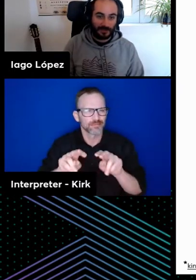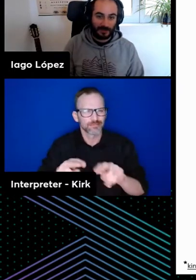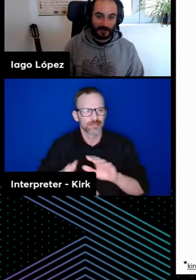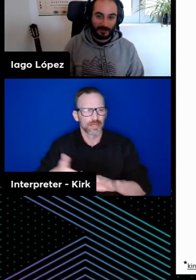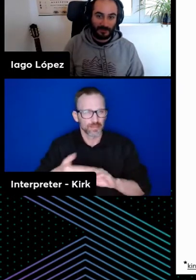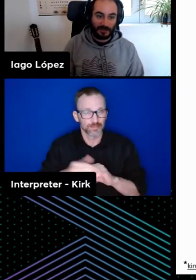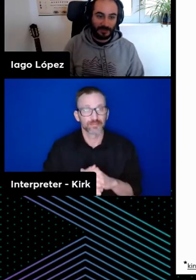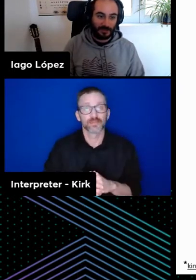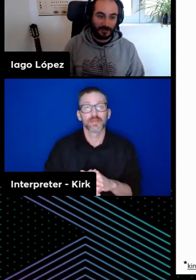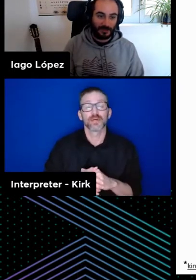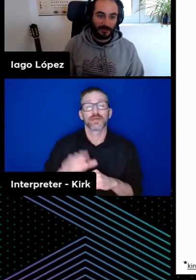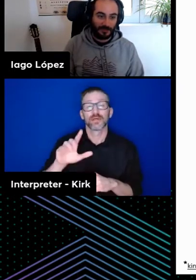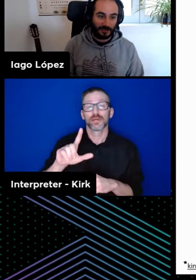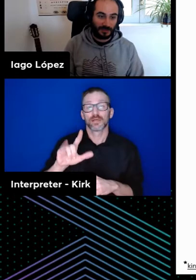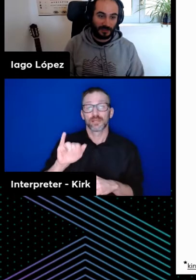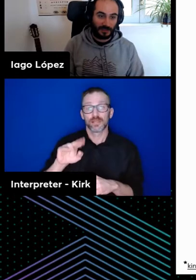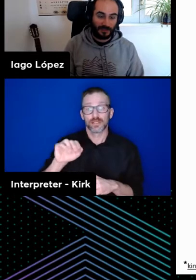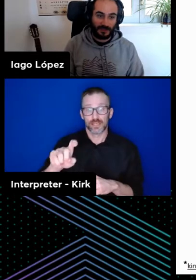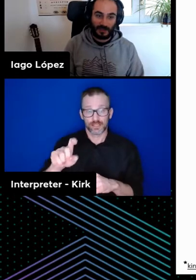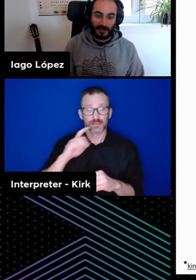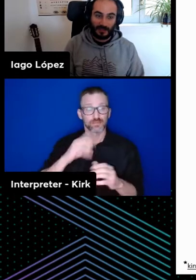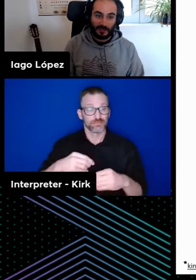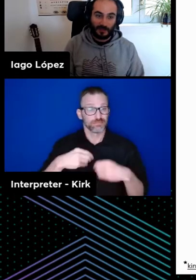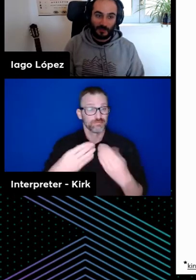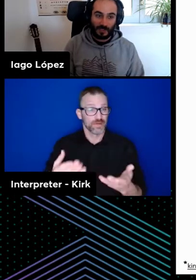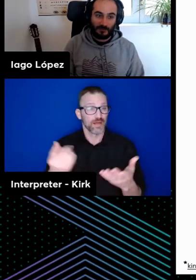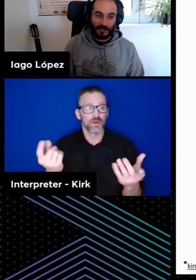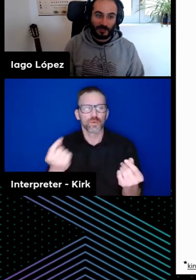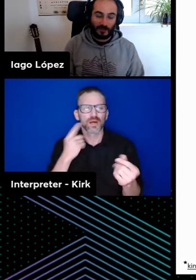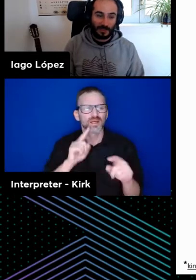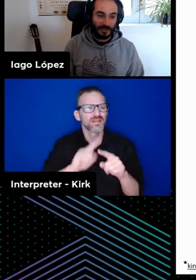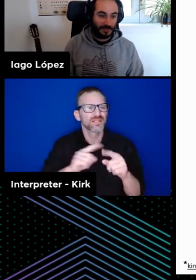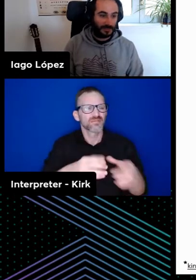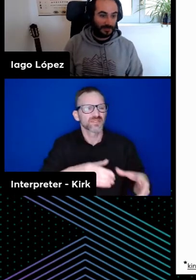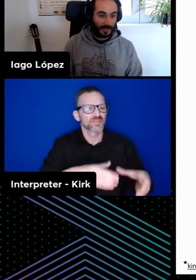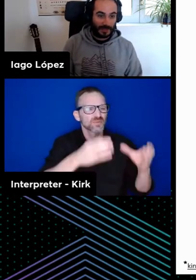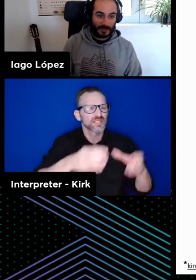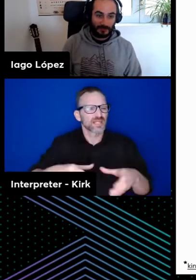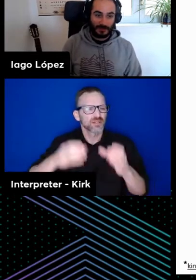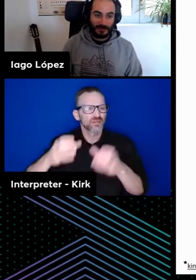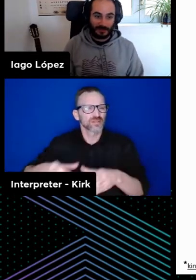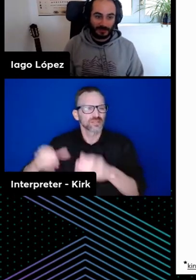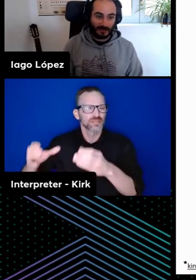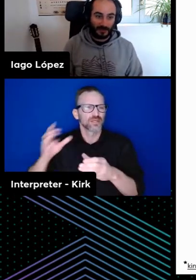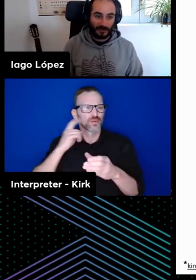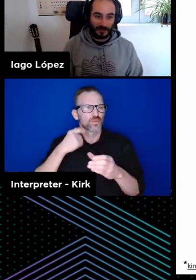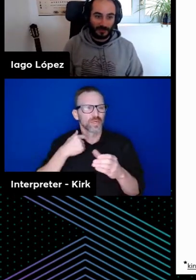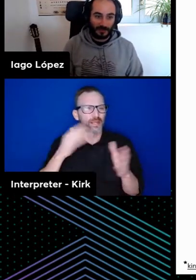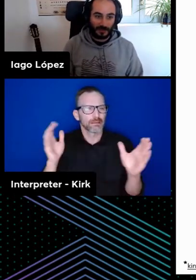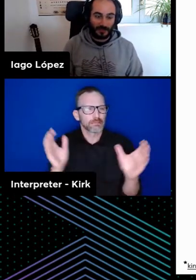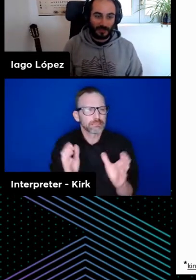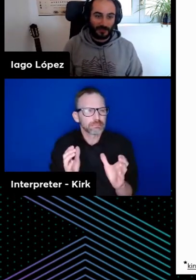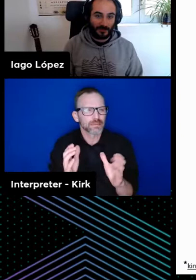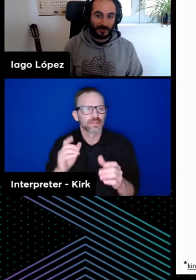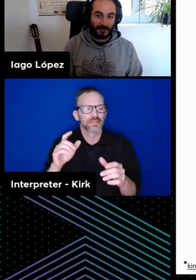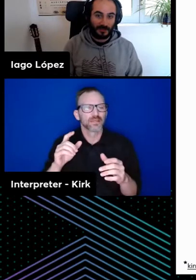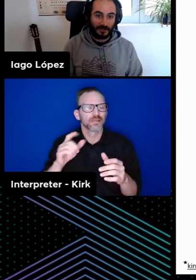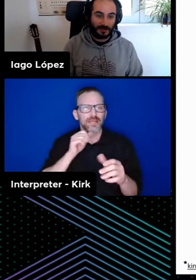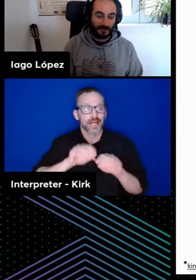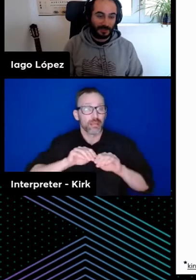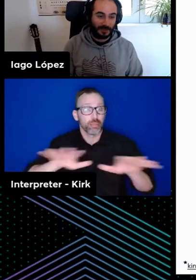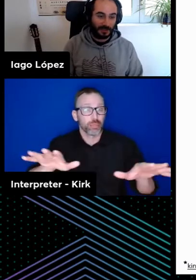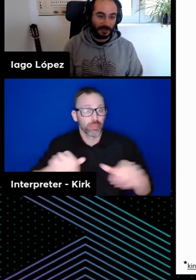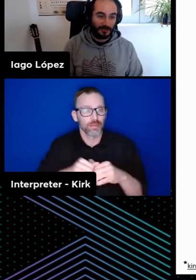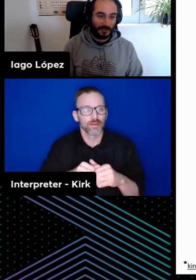provides is a minimal distribution for containers. Why do you want this? Um, so the fact that the container